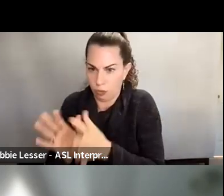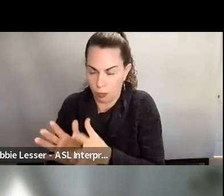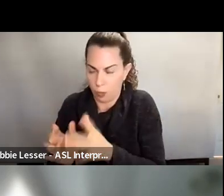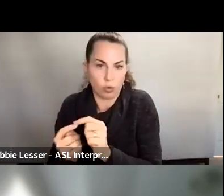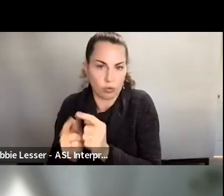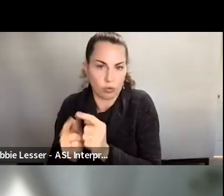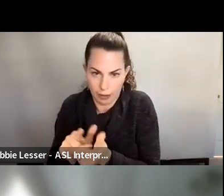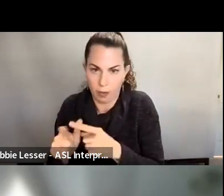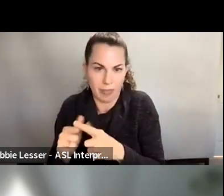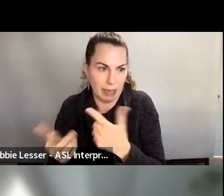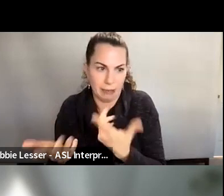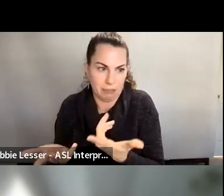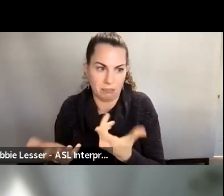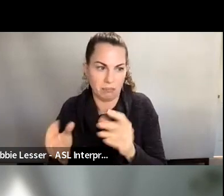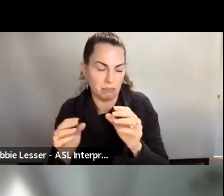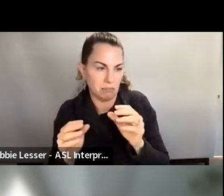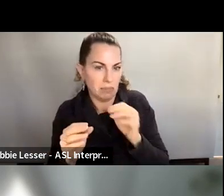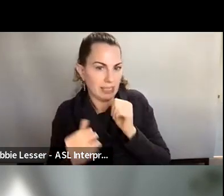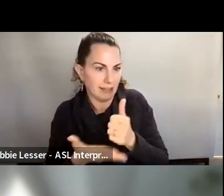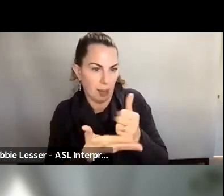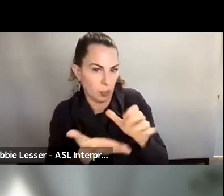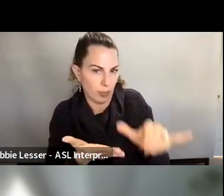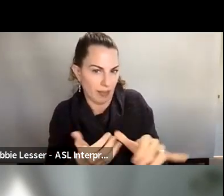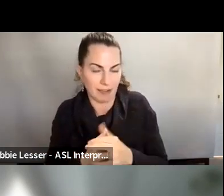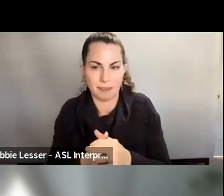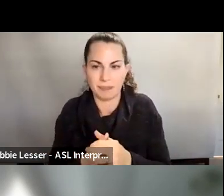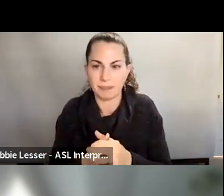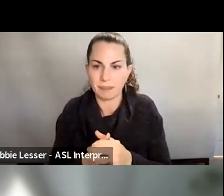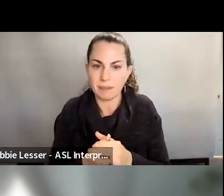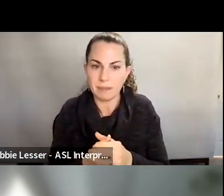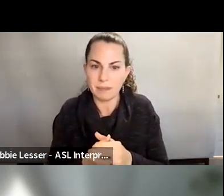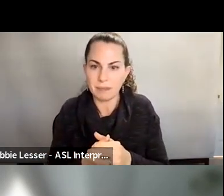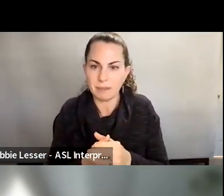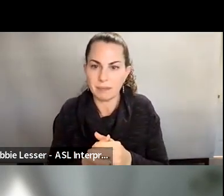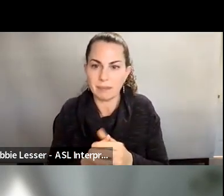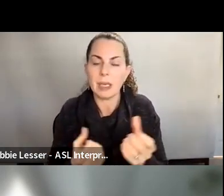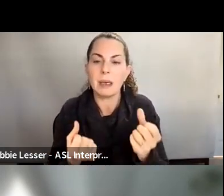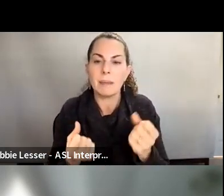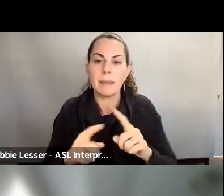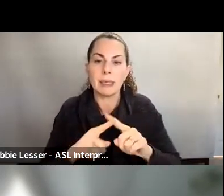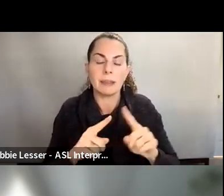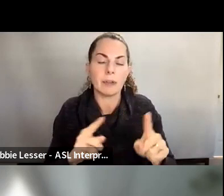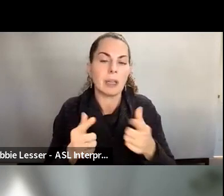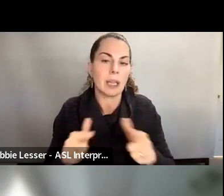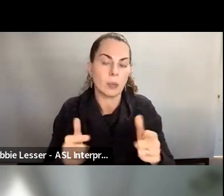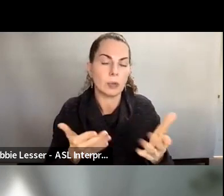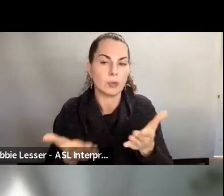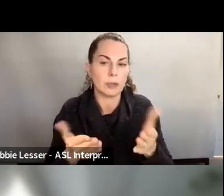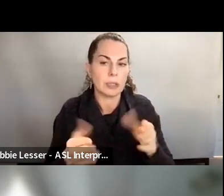performance. And I just want to note that a lot of private language assessment and testing providers for a lot of different types